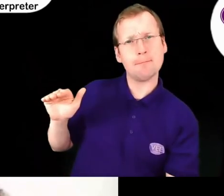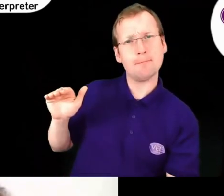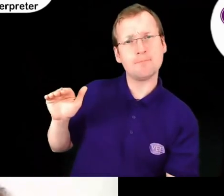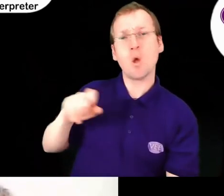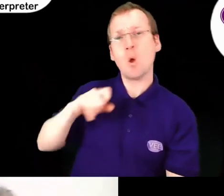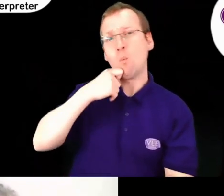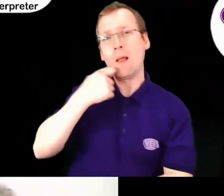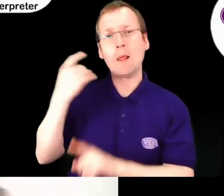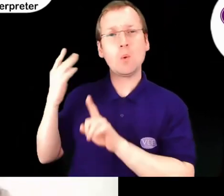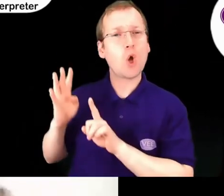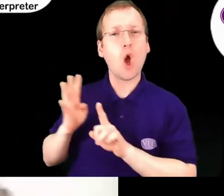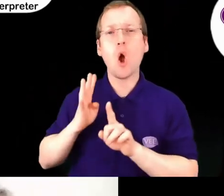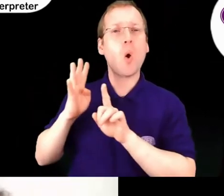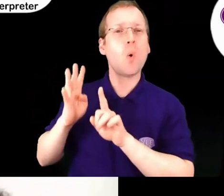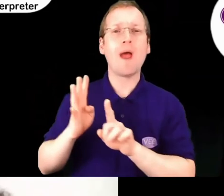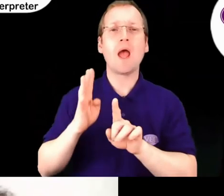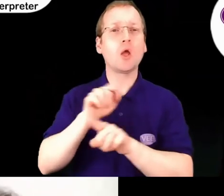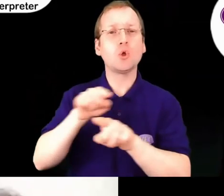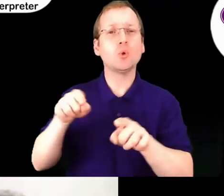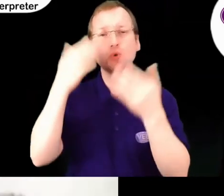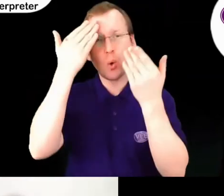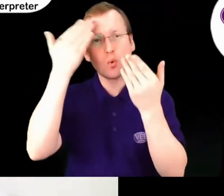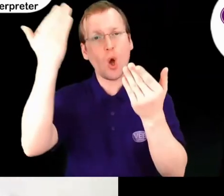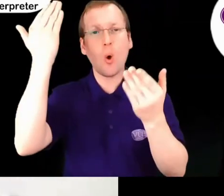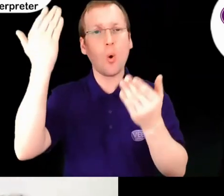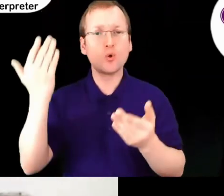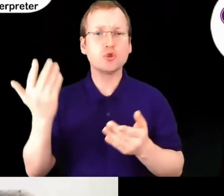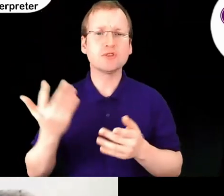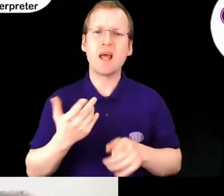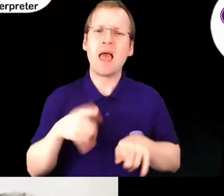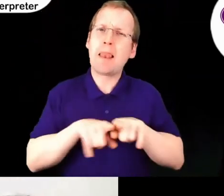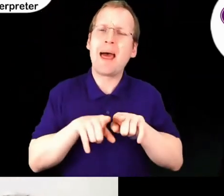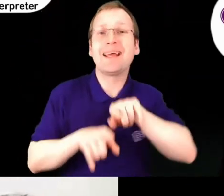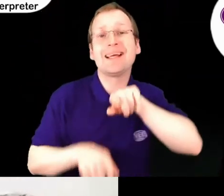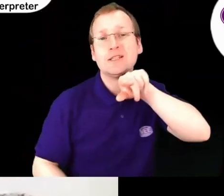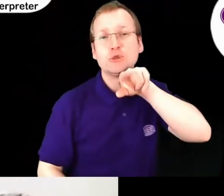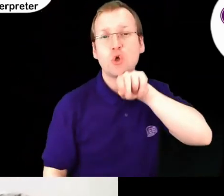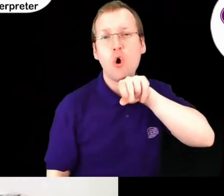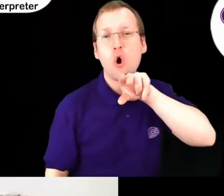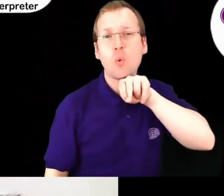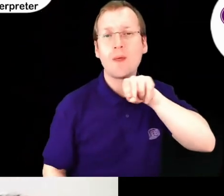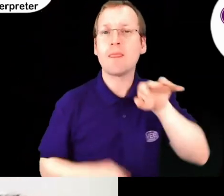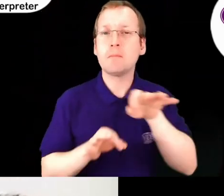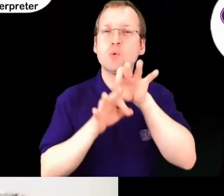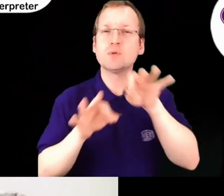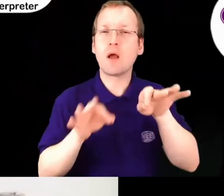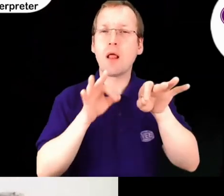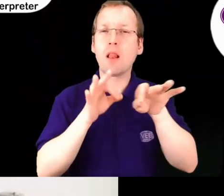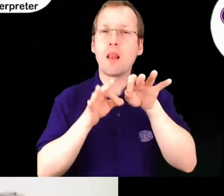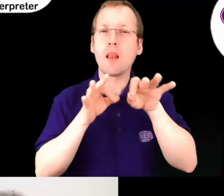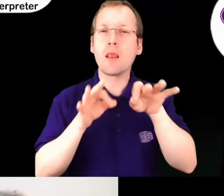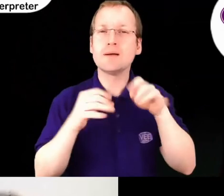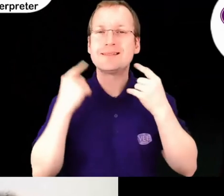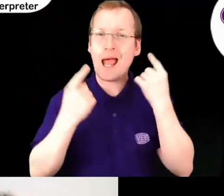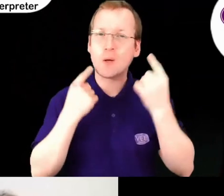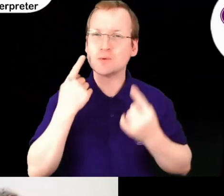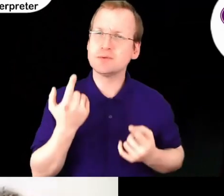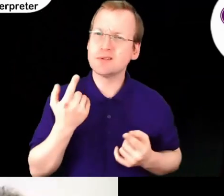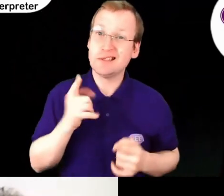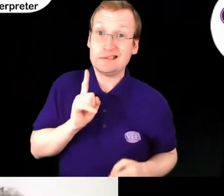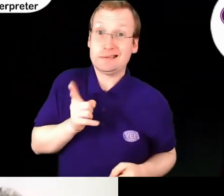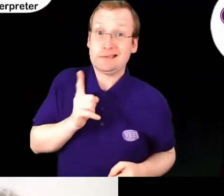Will you go where you don't know?" So he was kind of speaking it in musical sound. And that's the way in